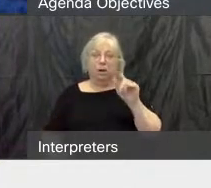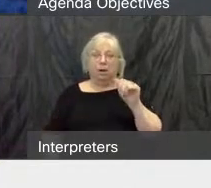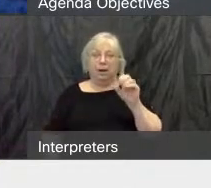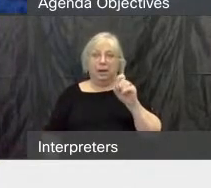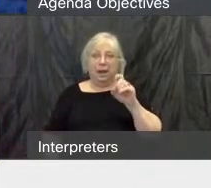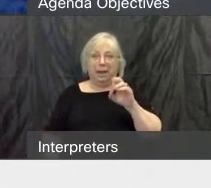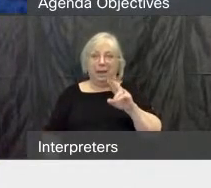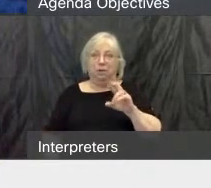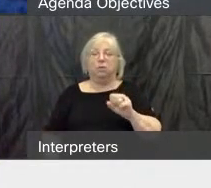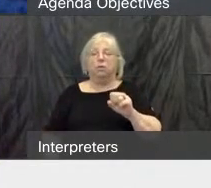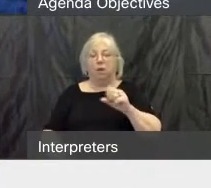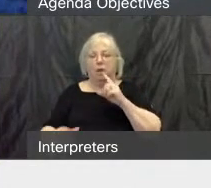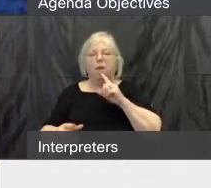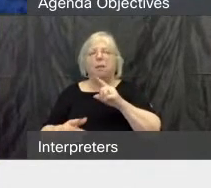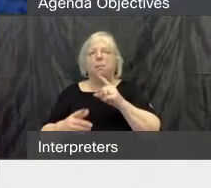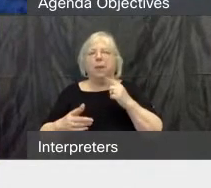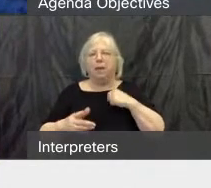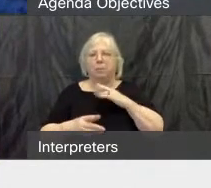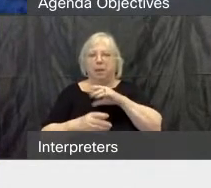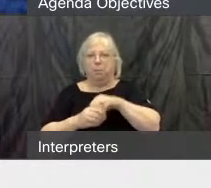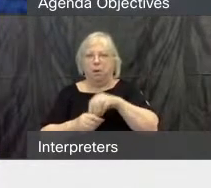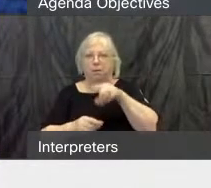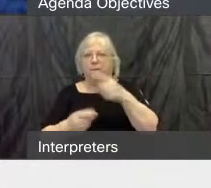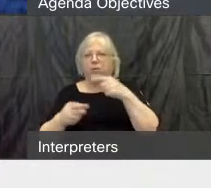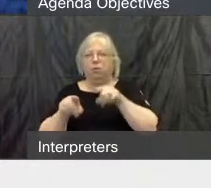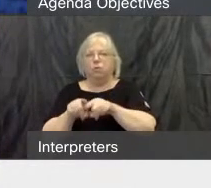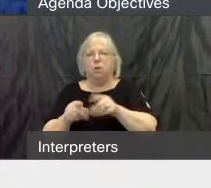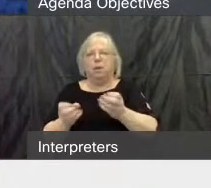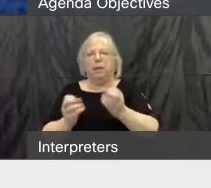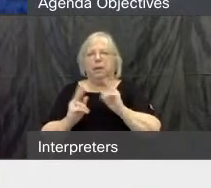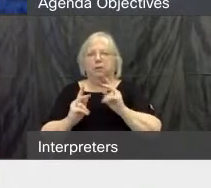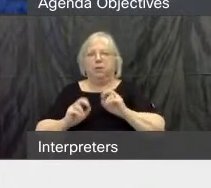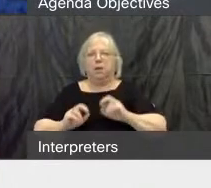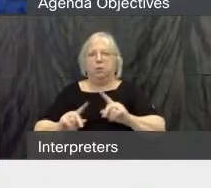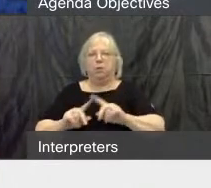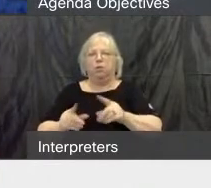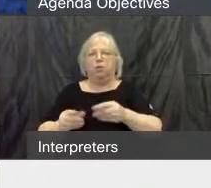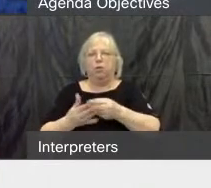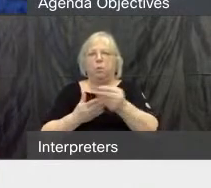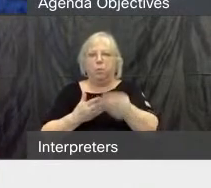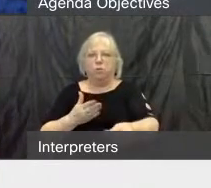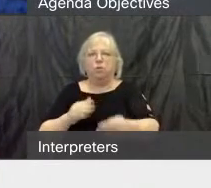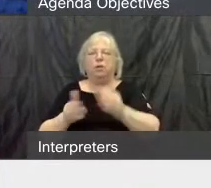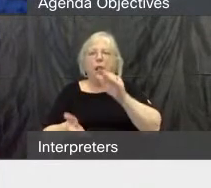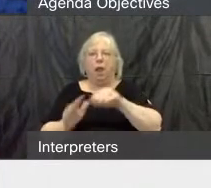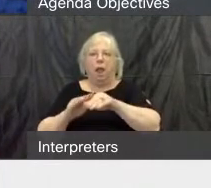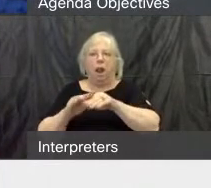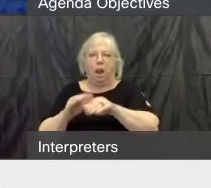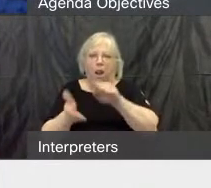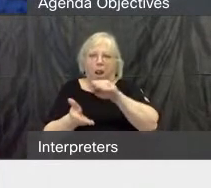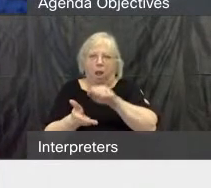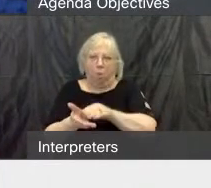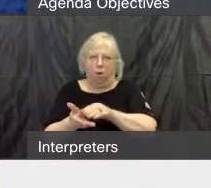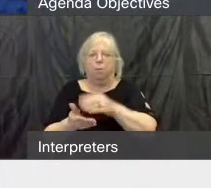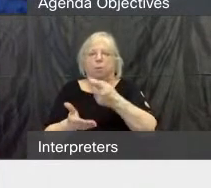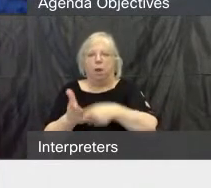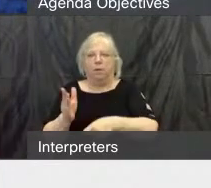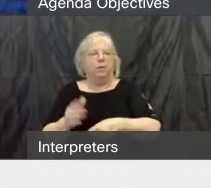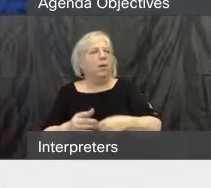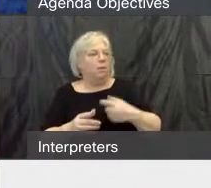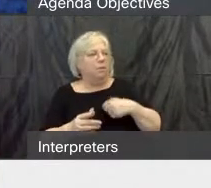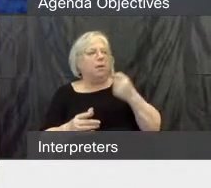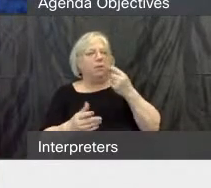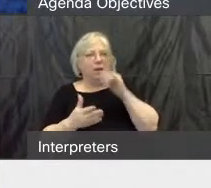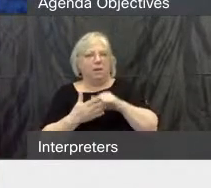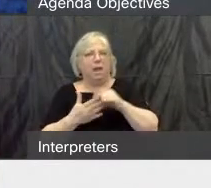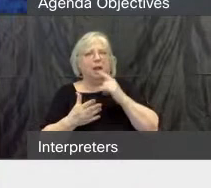being a part of this agreement gives us the opportunity to purchase those at a lower price point. I'm familiar with purchasing agreements. I was